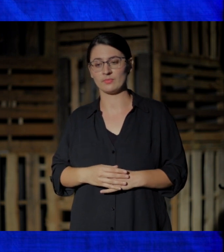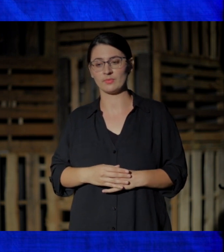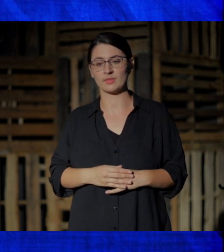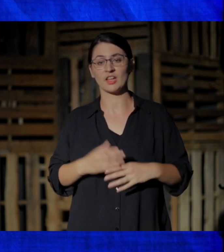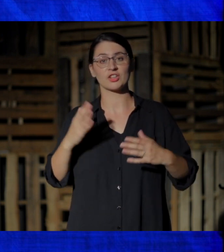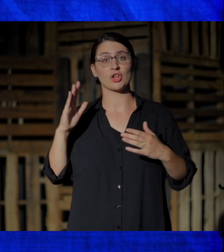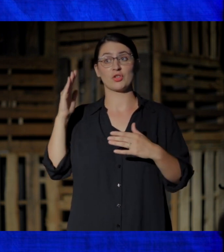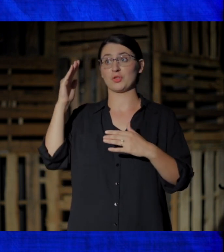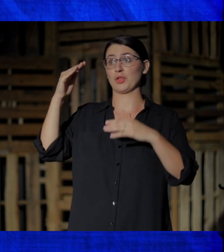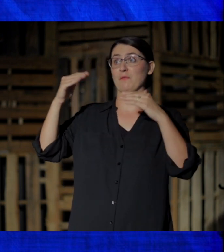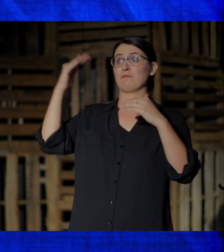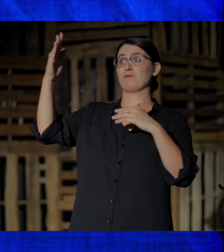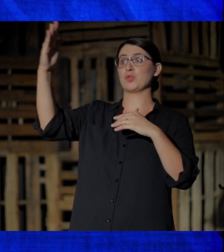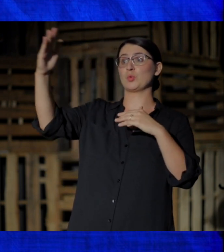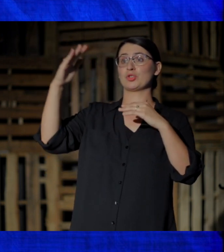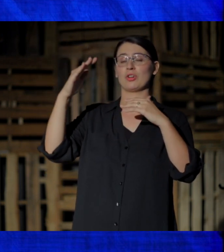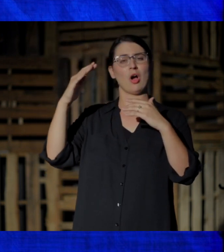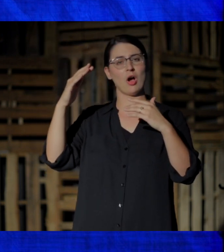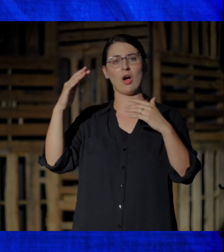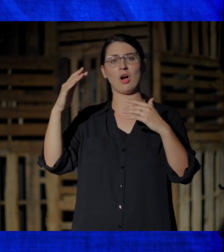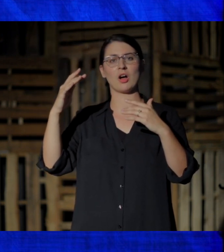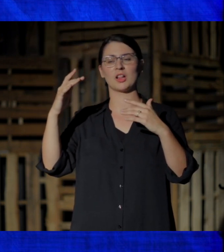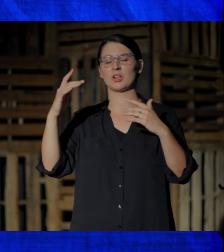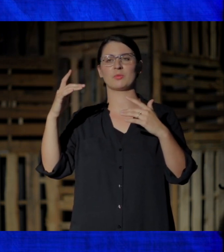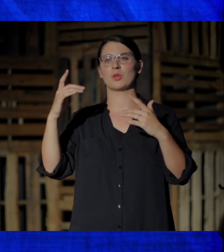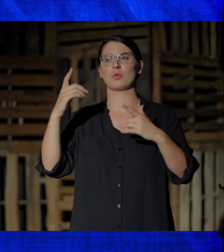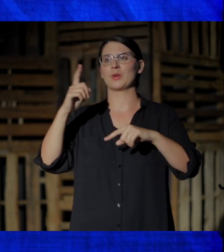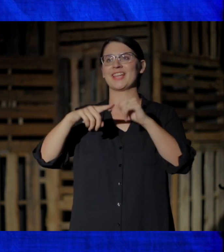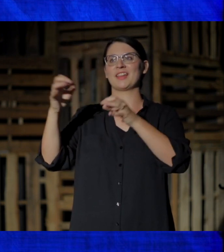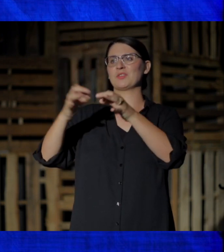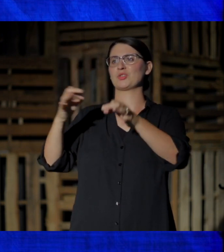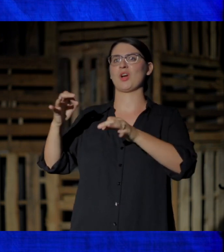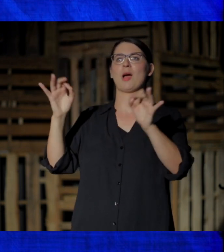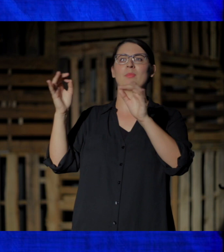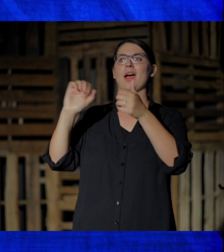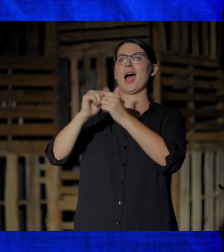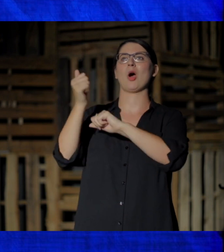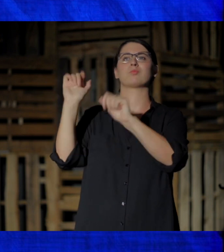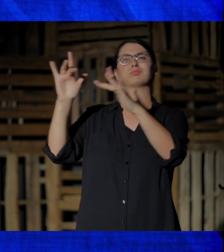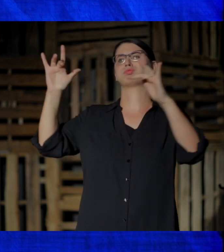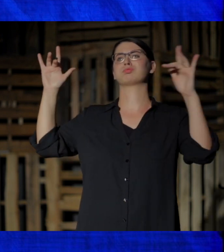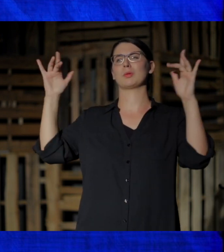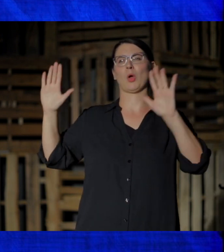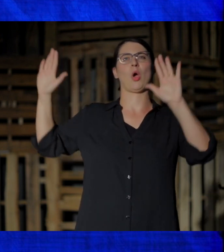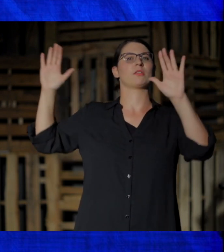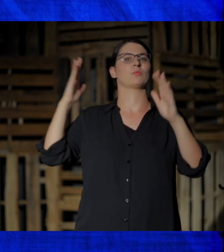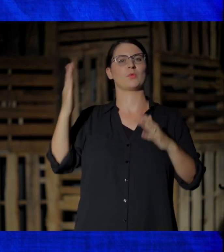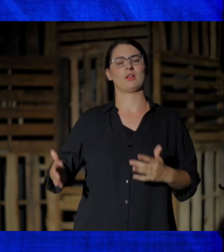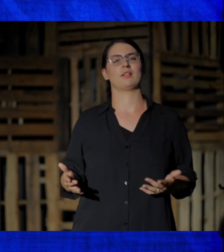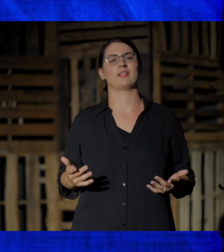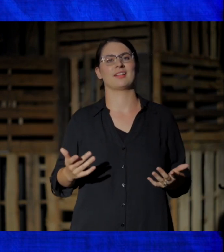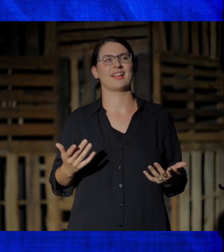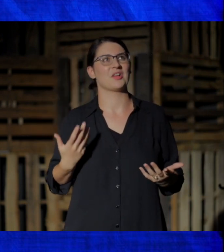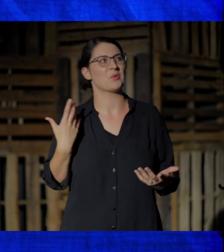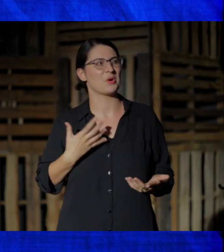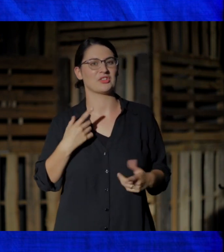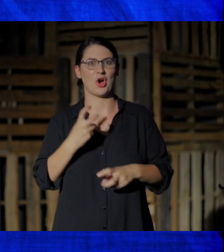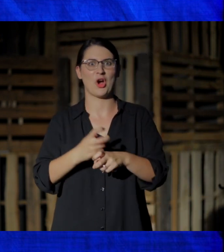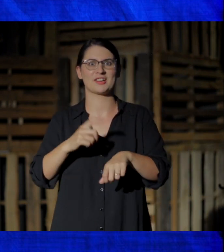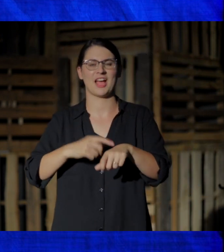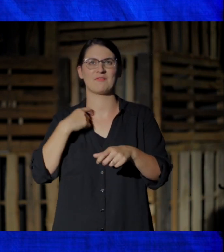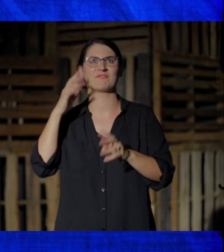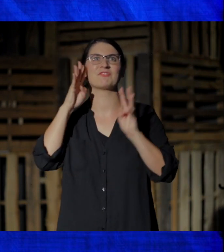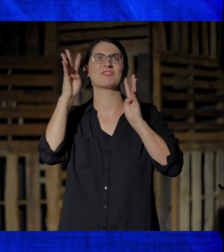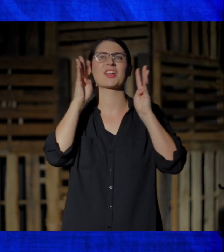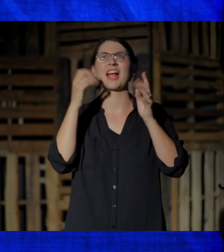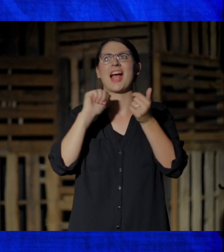the... I had a hard time wording this point because I just couldn't come up with words I just felt were good enough. You know what I mean? Like, I'm like, how do I describe this? Okay? When we